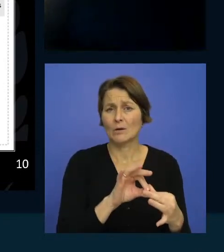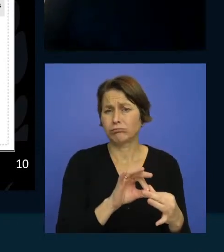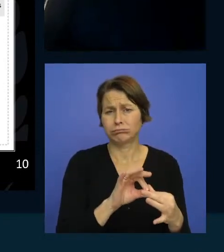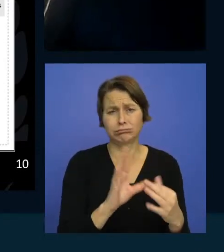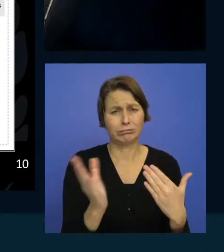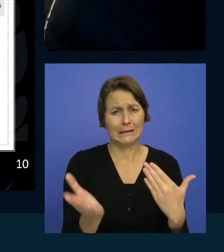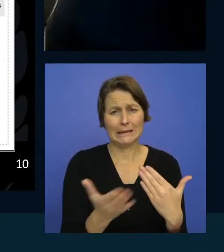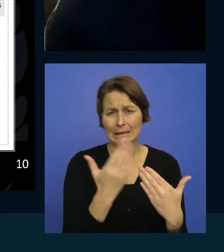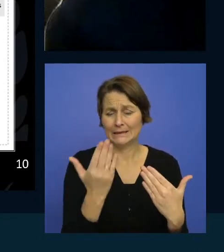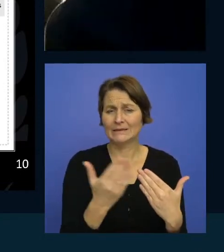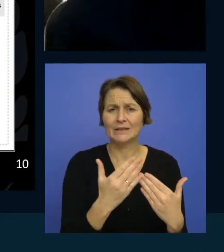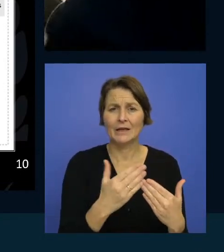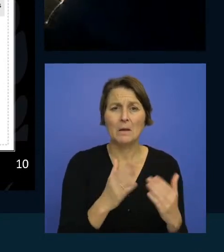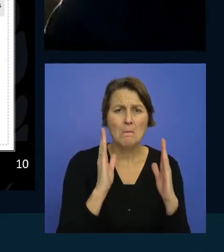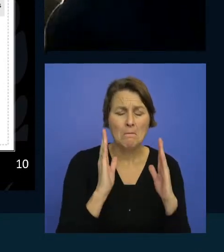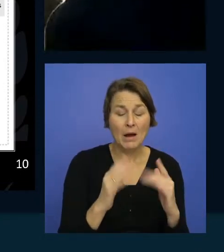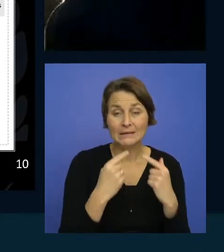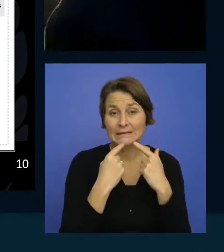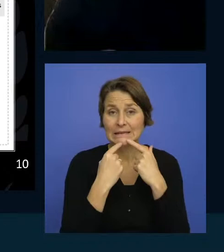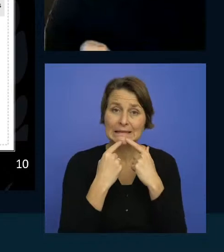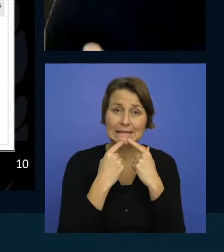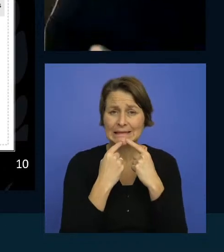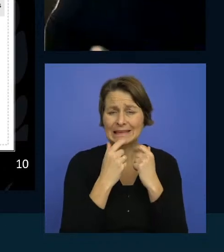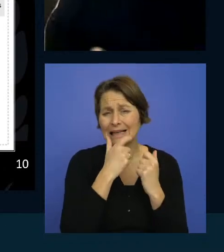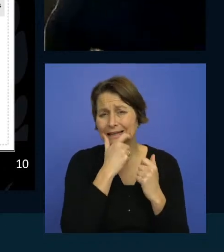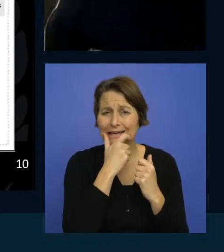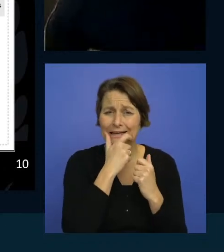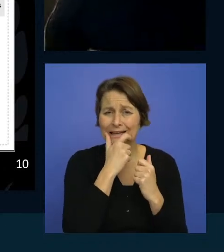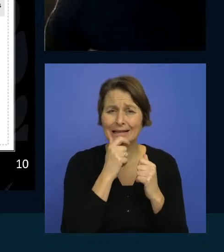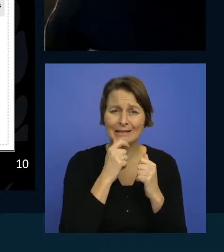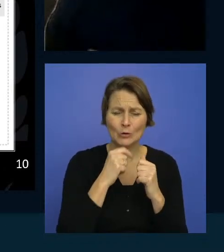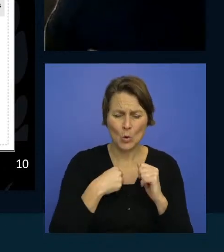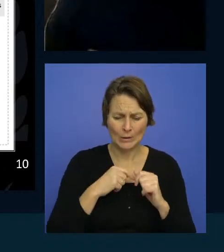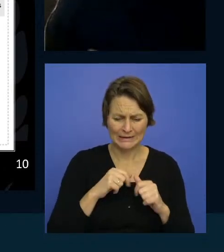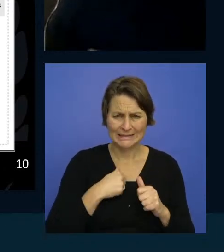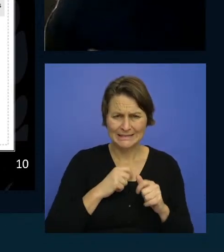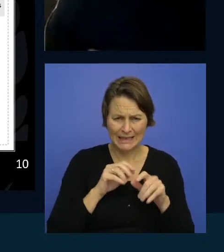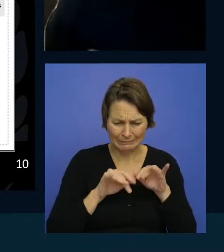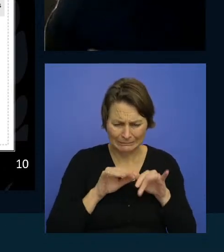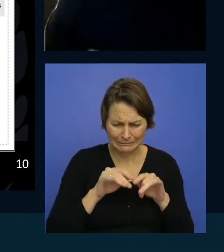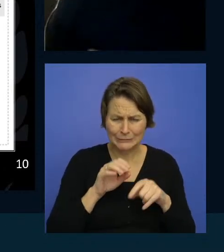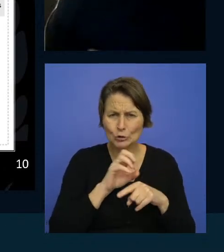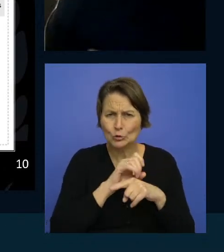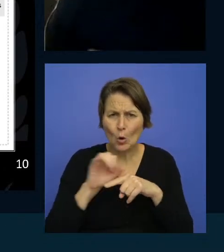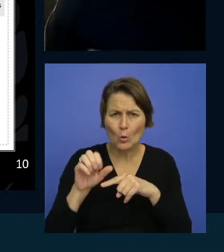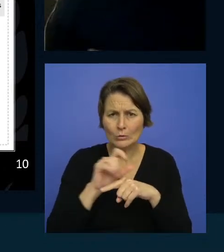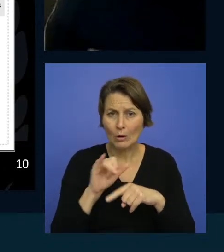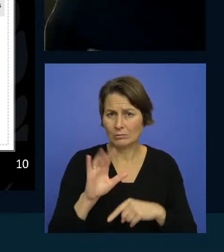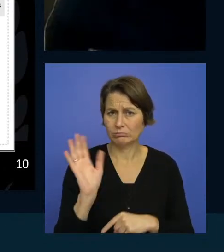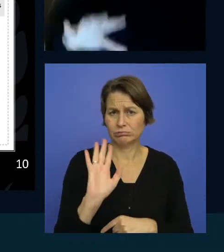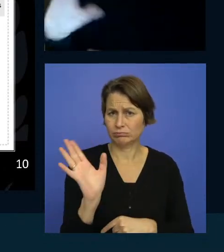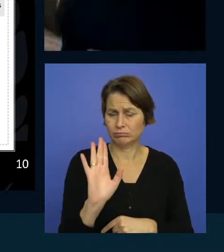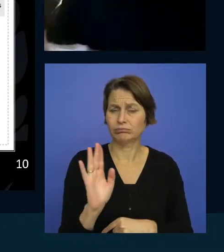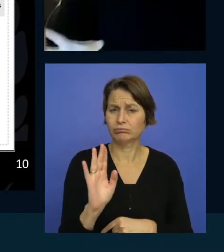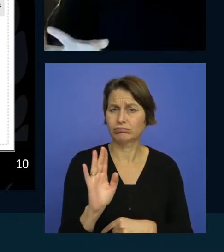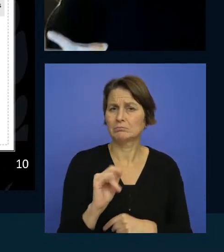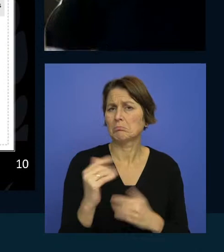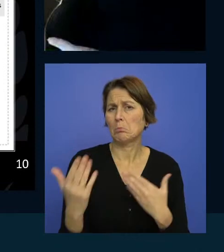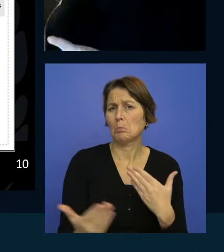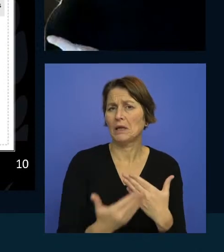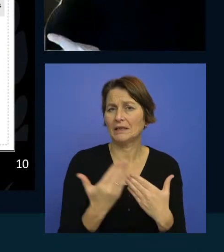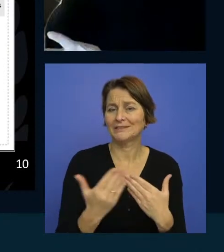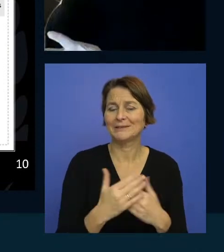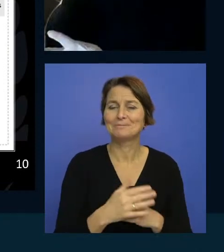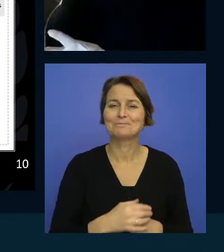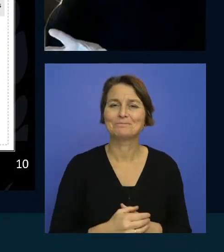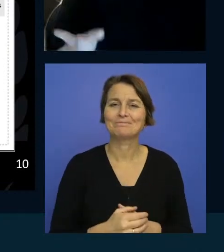so it doesn't require that much of a development work in terms of starting to use it. By default, you